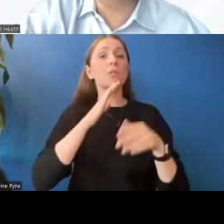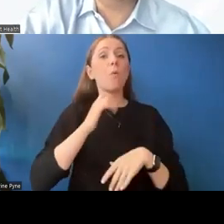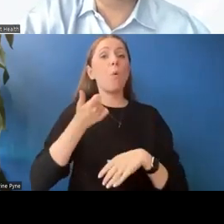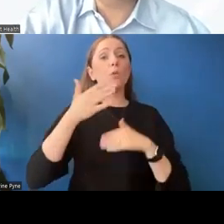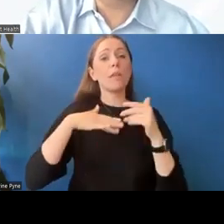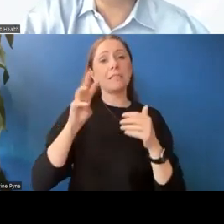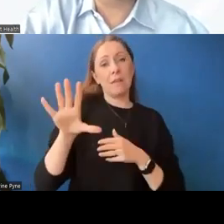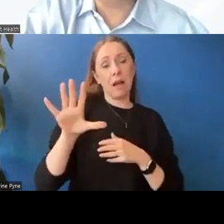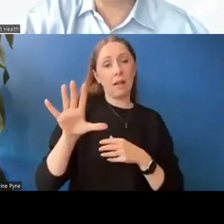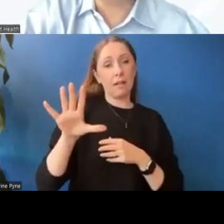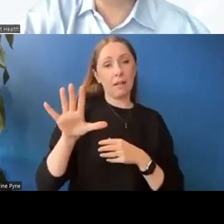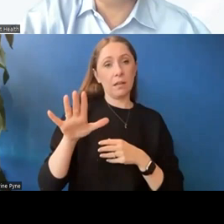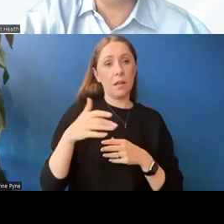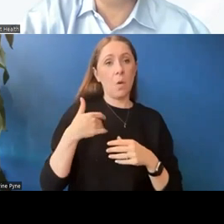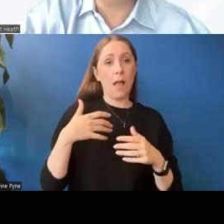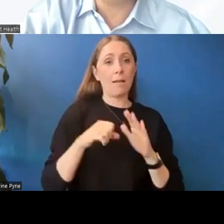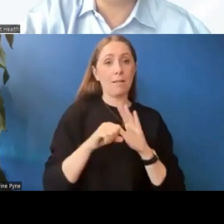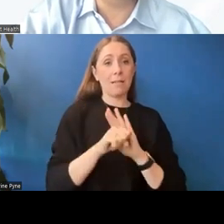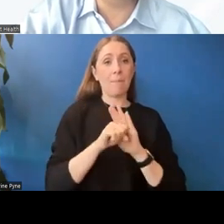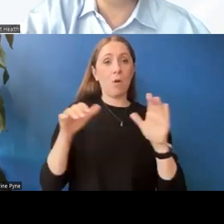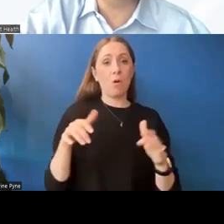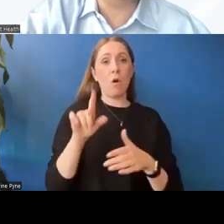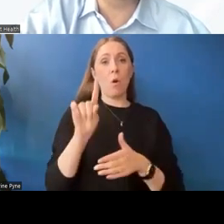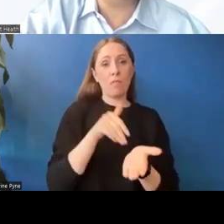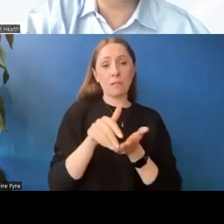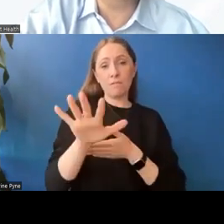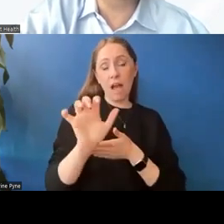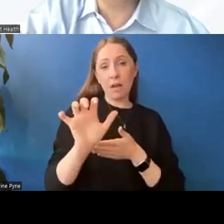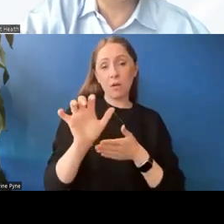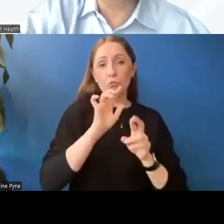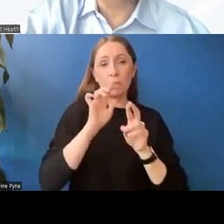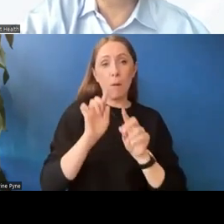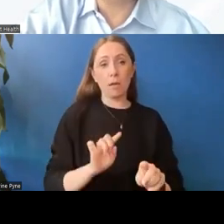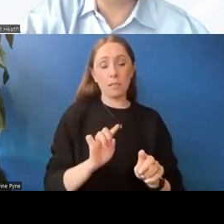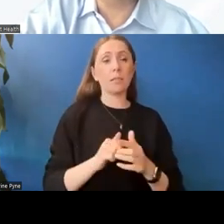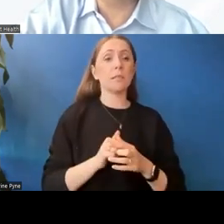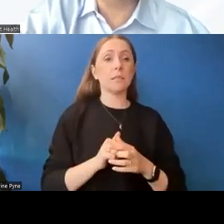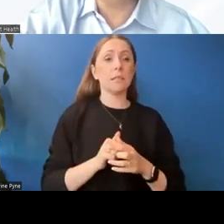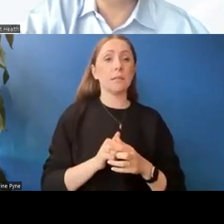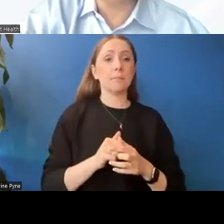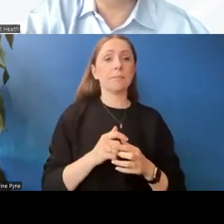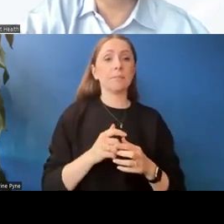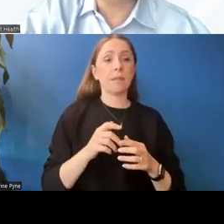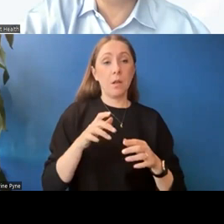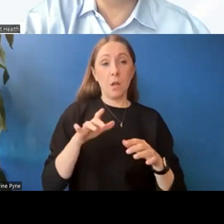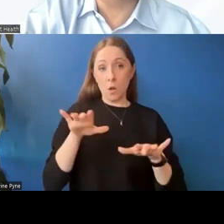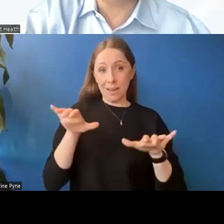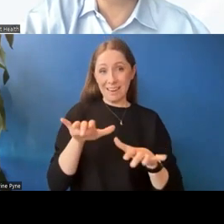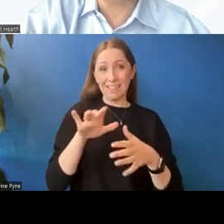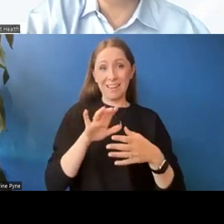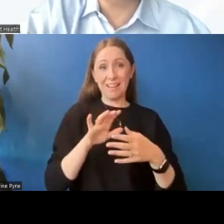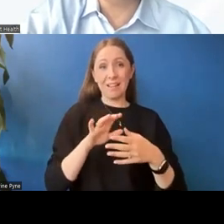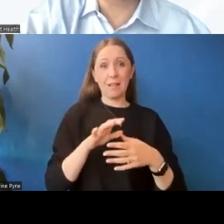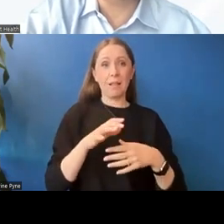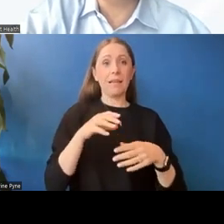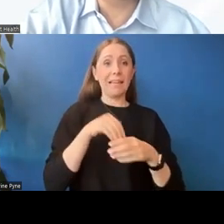older. We had a sample of 1,500 respondents, which we did achieve. It was conducted in 4 of our sort